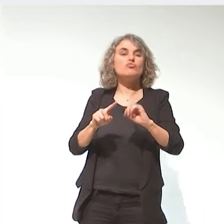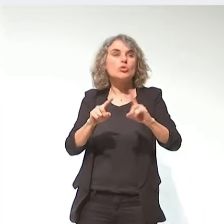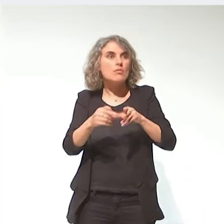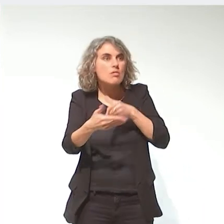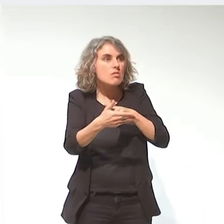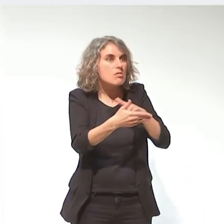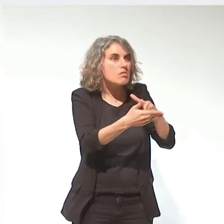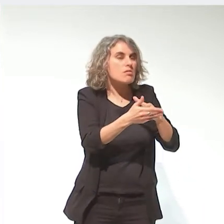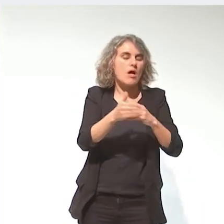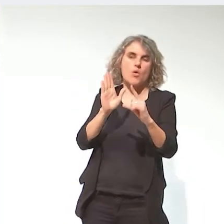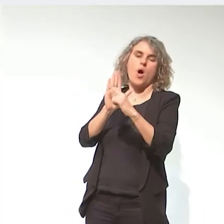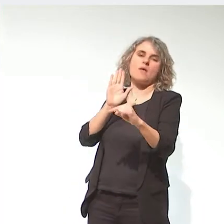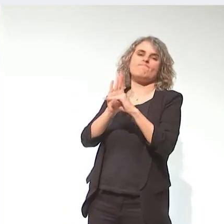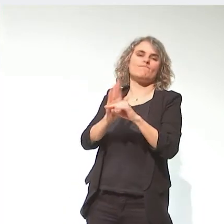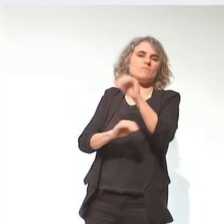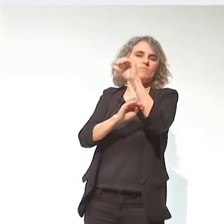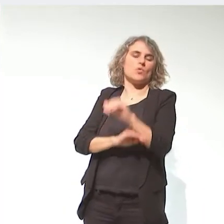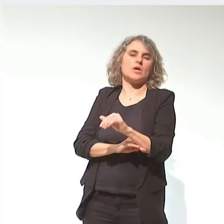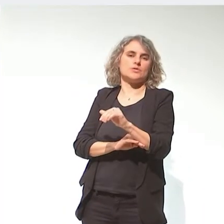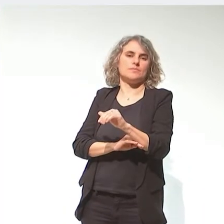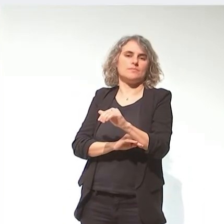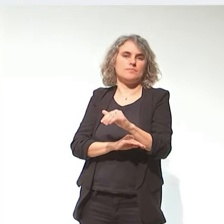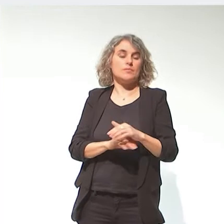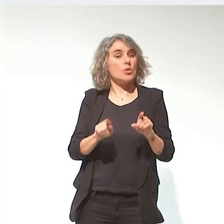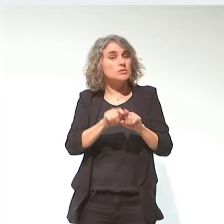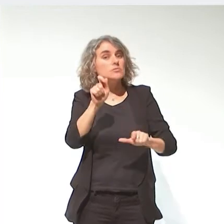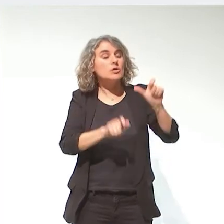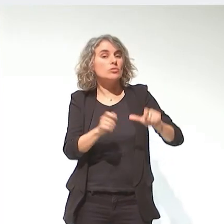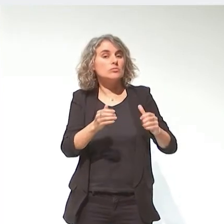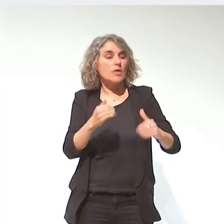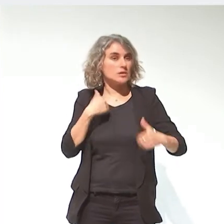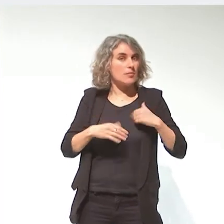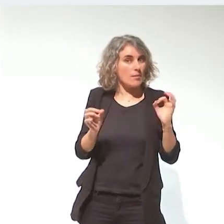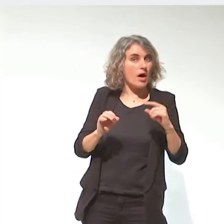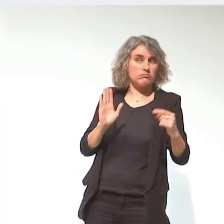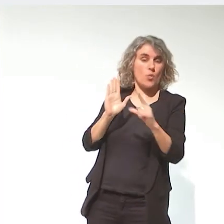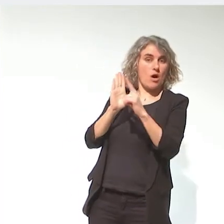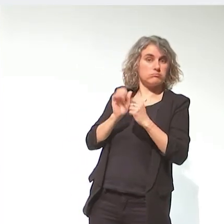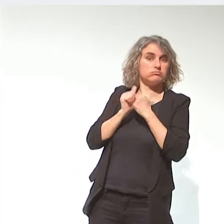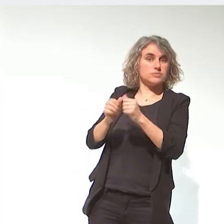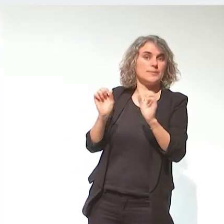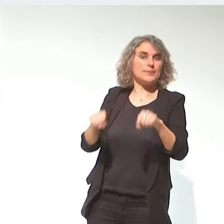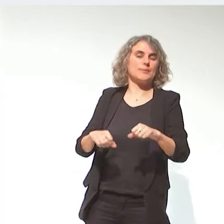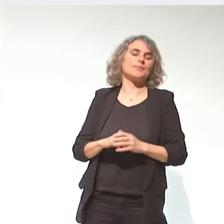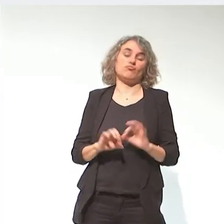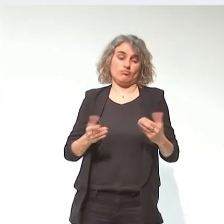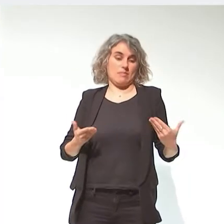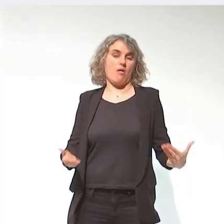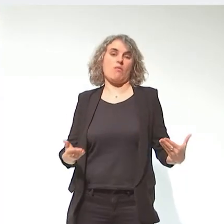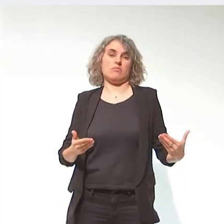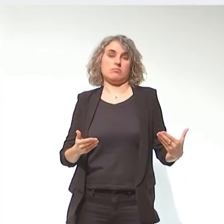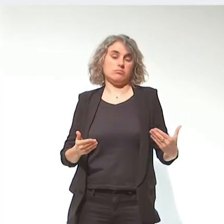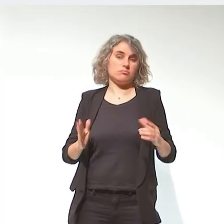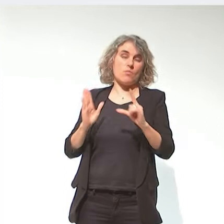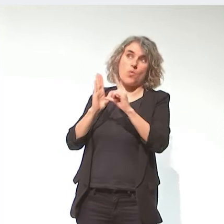Then Slovenia is also in the final phase of transposing the EU Accessibility Act into Slovenian